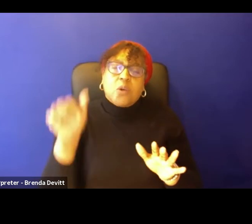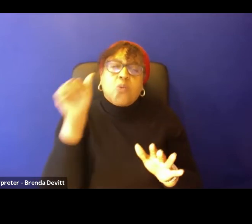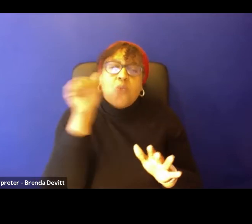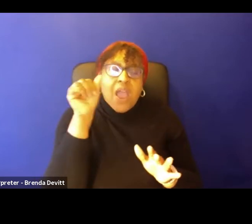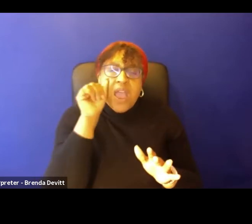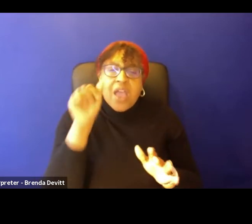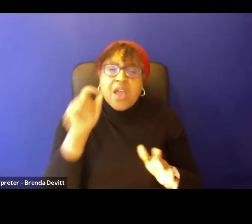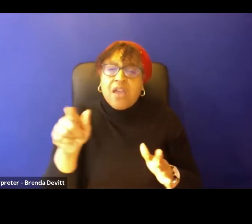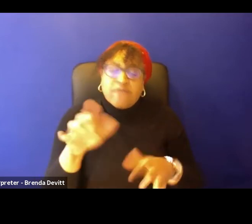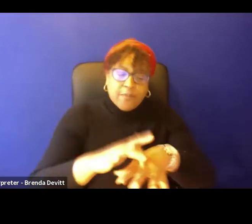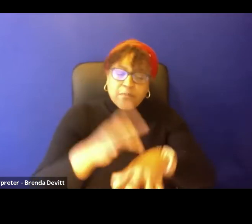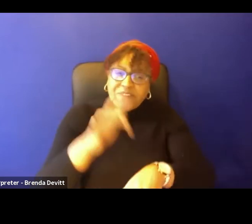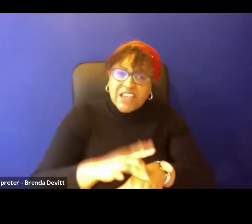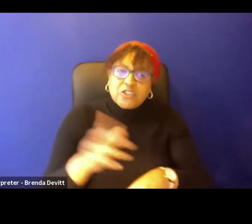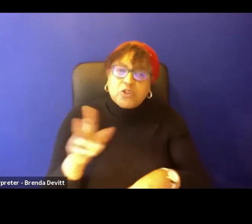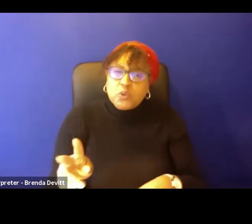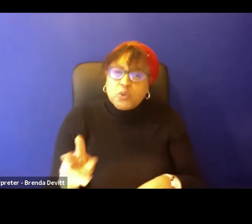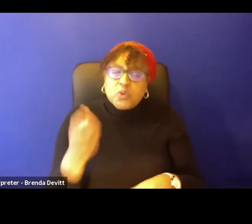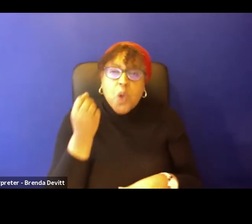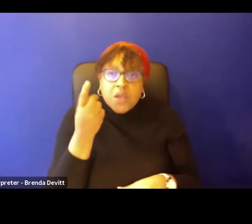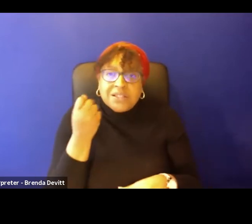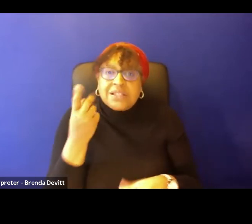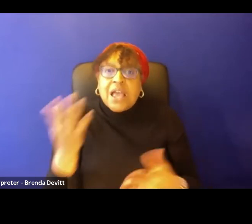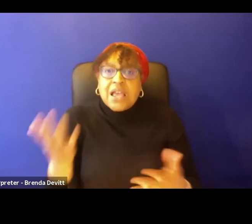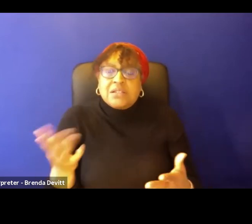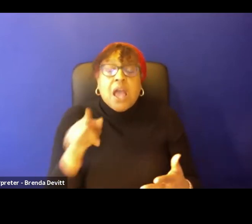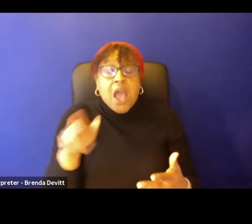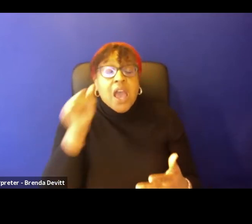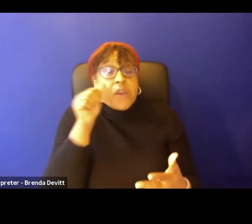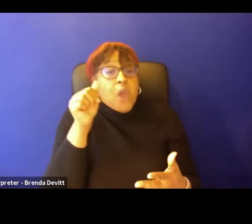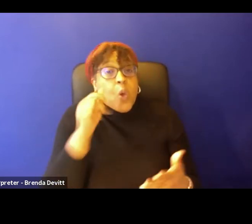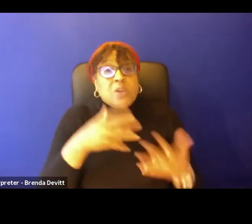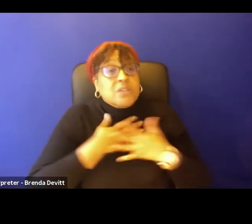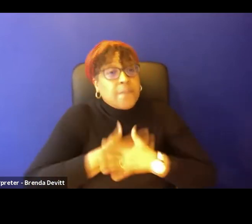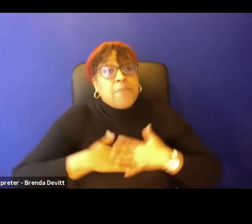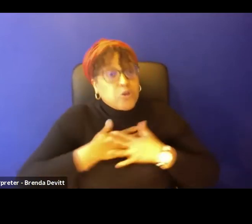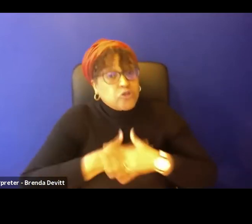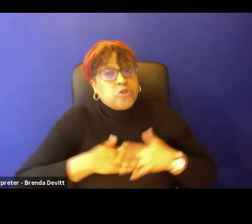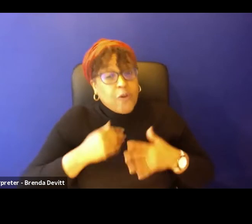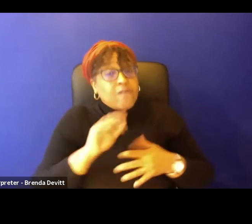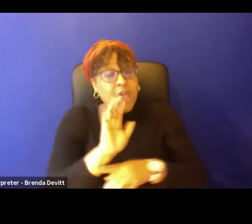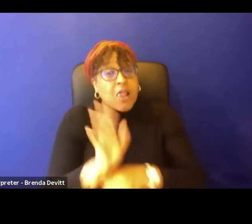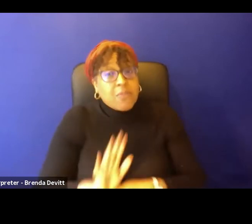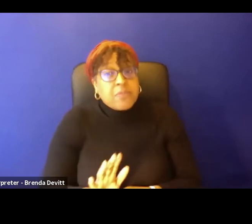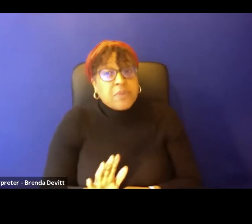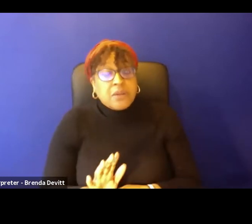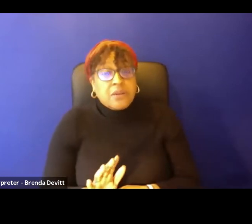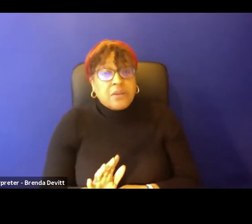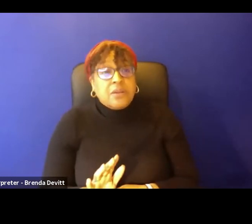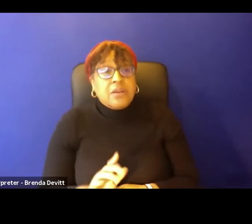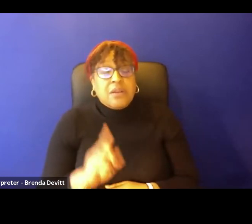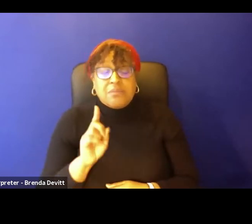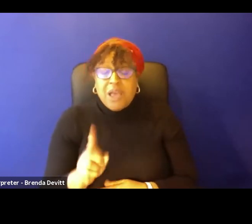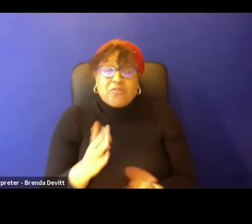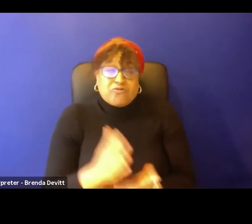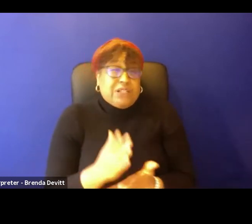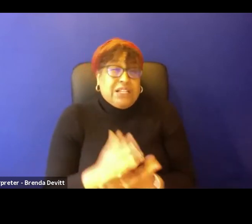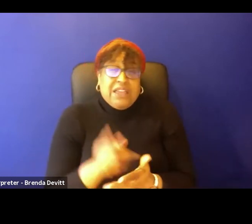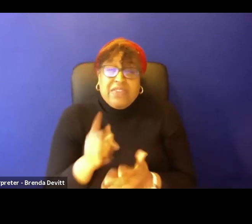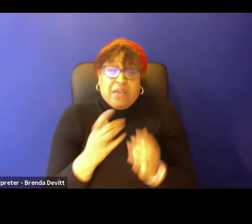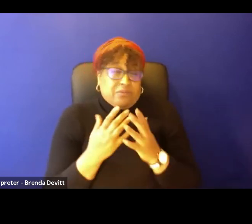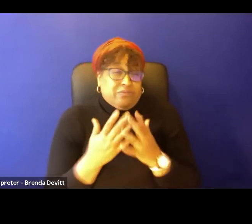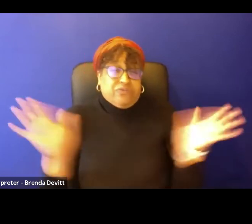professionals, and I understand it's quite emotional for most people, but it is just a huge illustration of